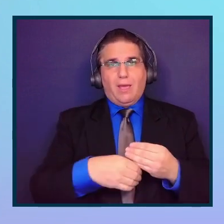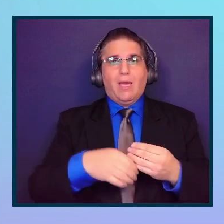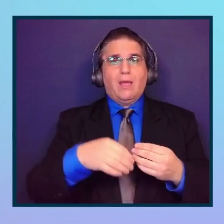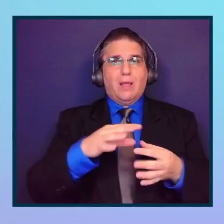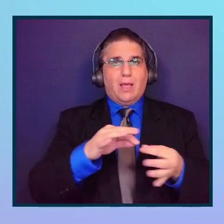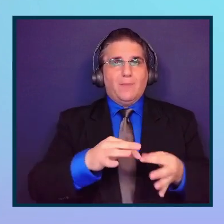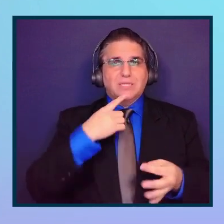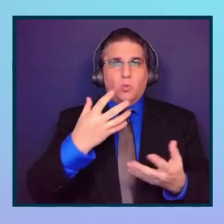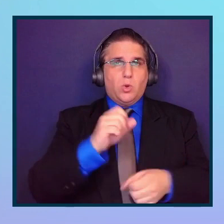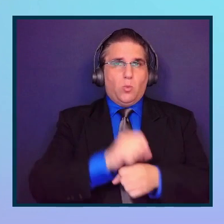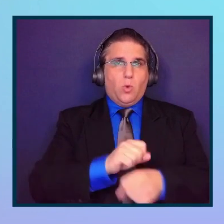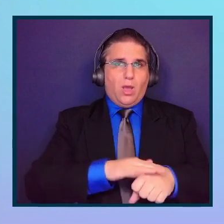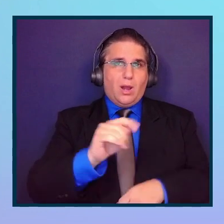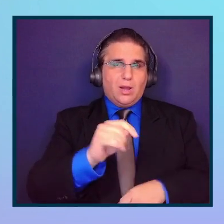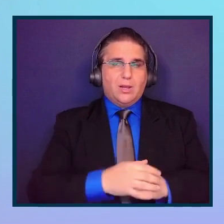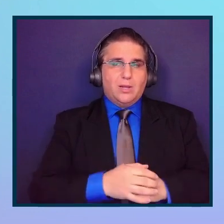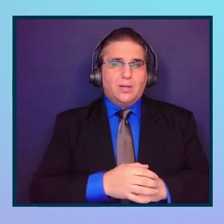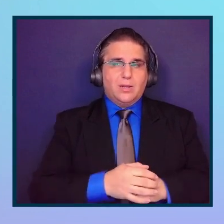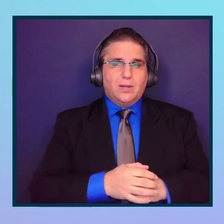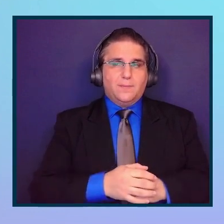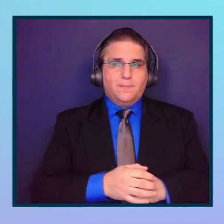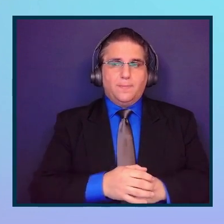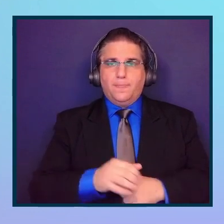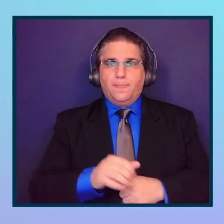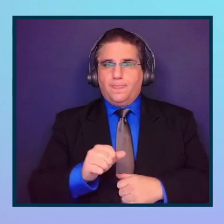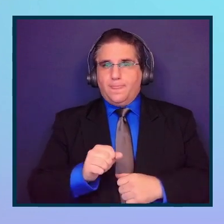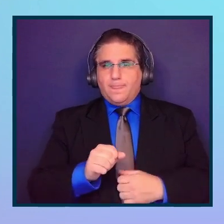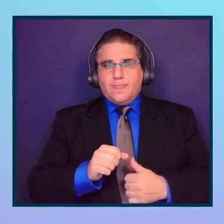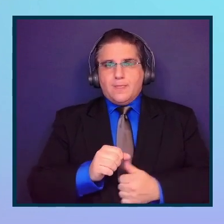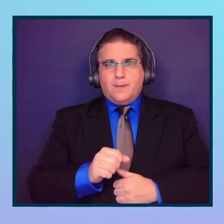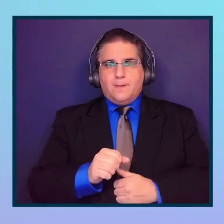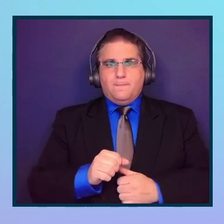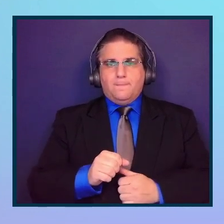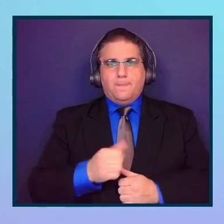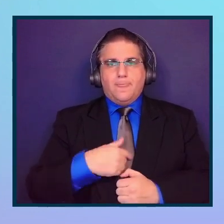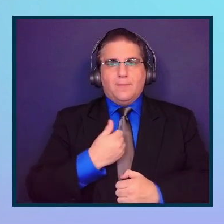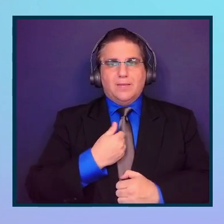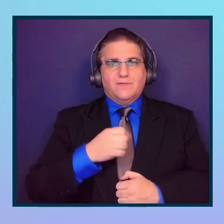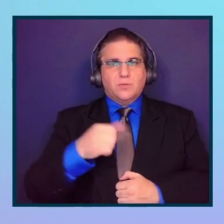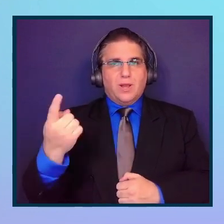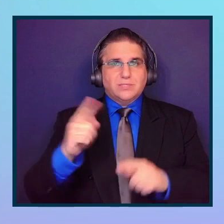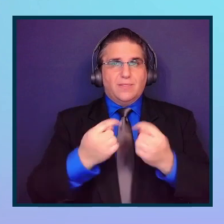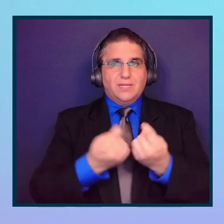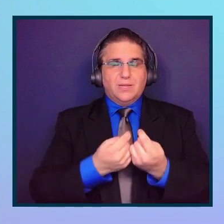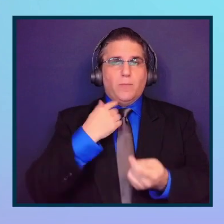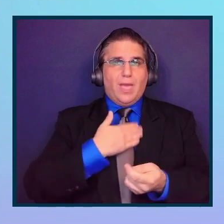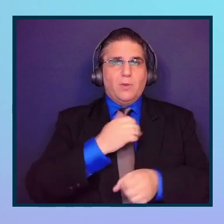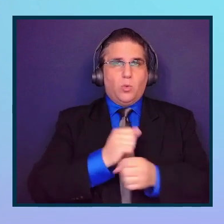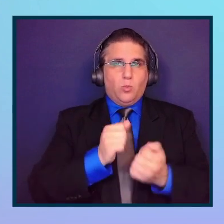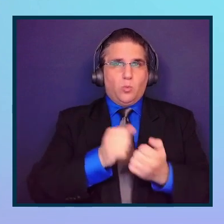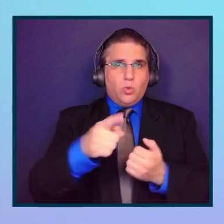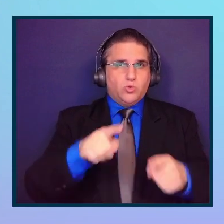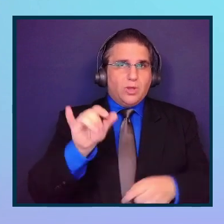I'd like to work on this. I myself or someone else on our team will be happy to work with you during that. If you